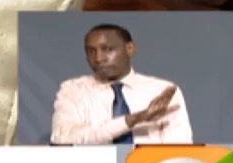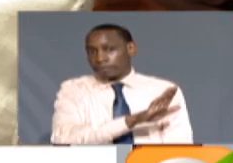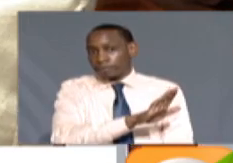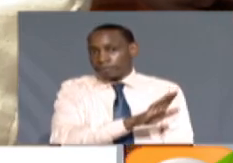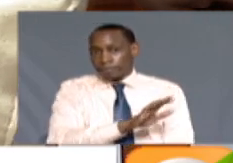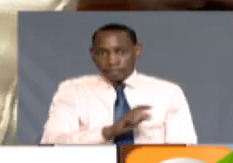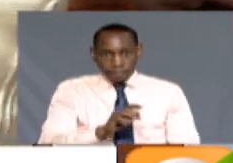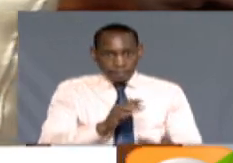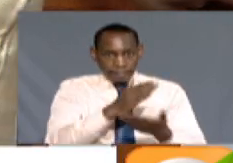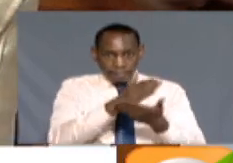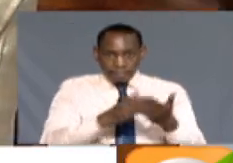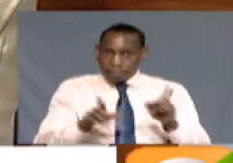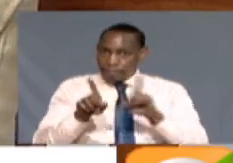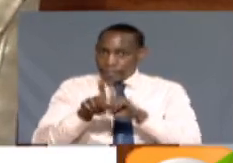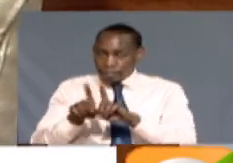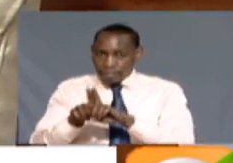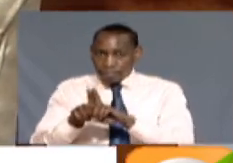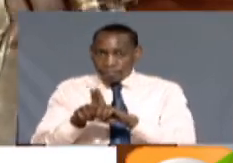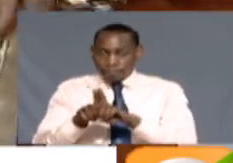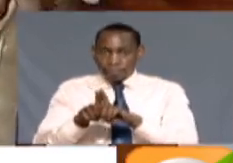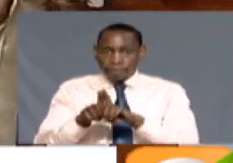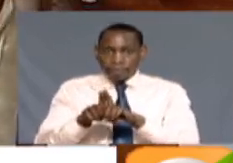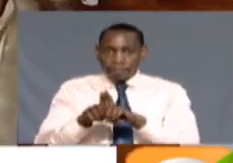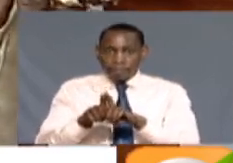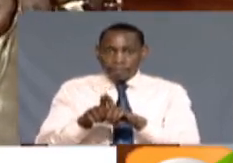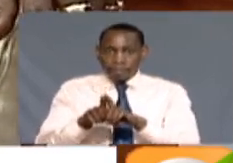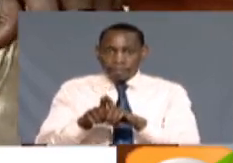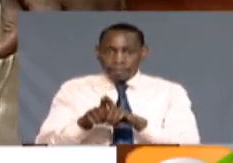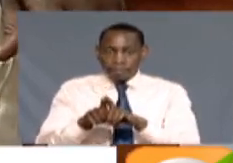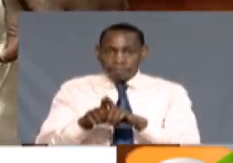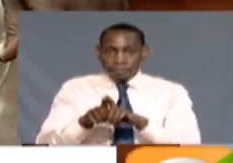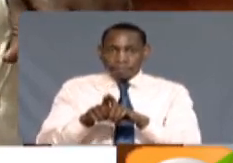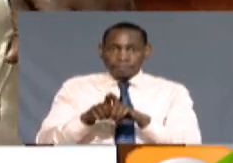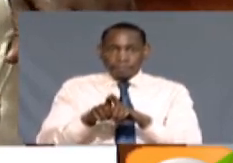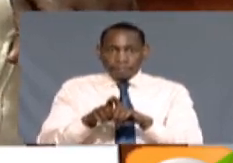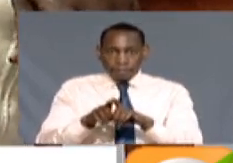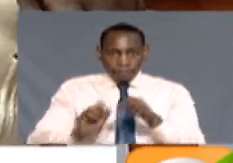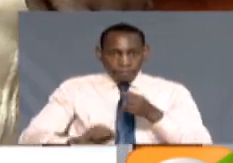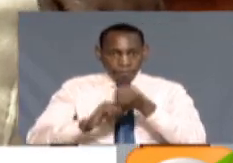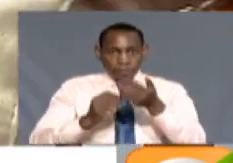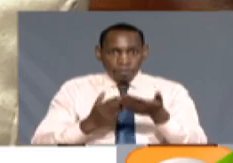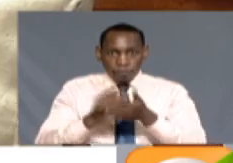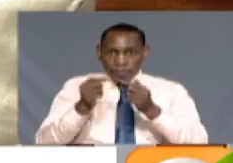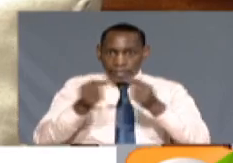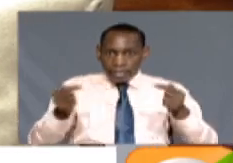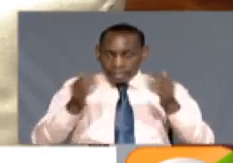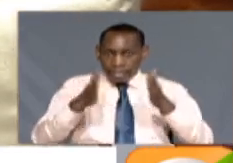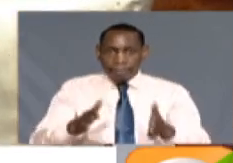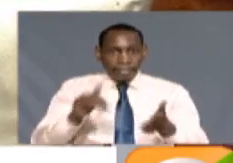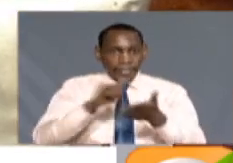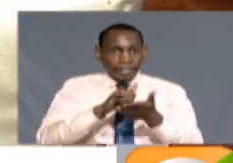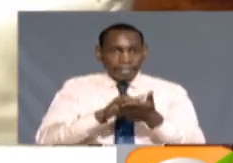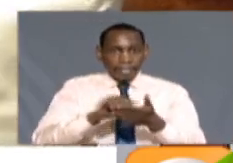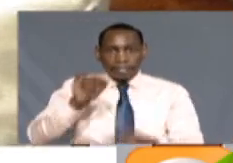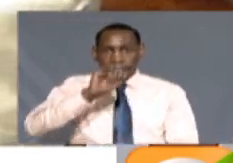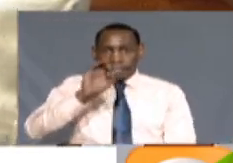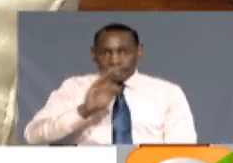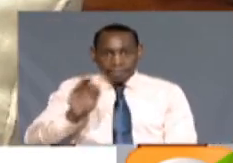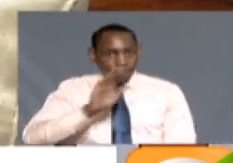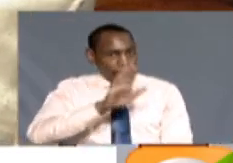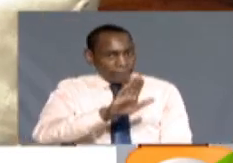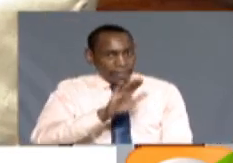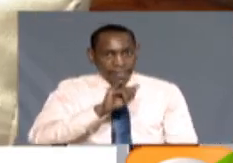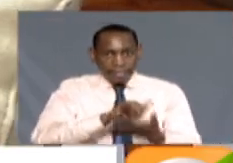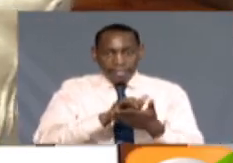And some also are bought by his enemies to make sure you, Jeff Koinange,